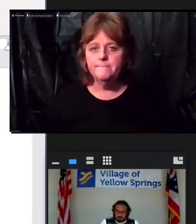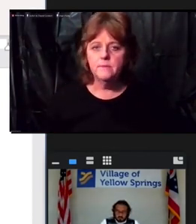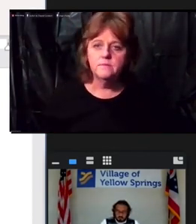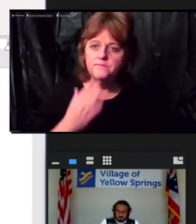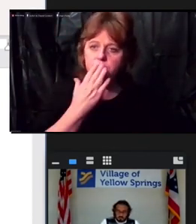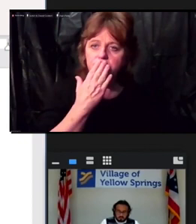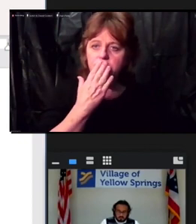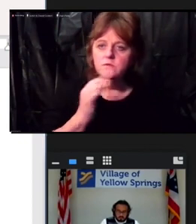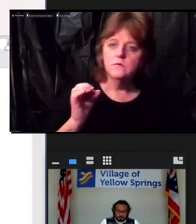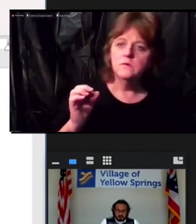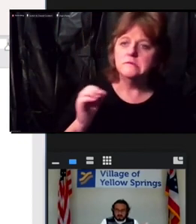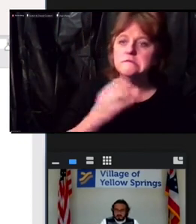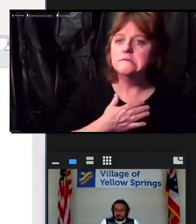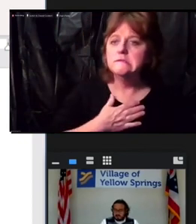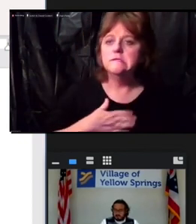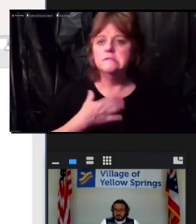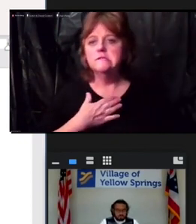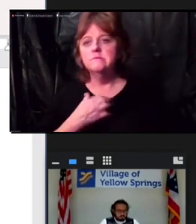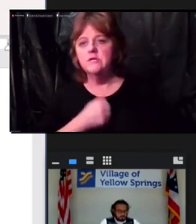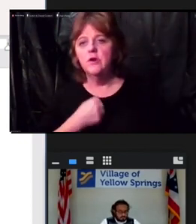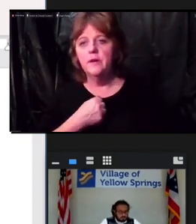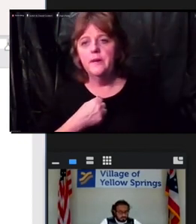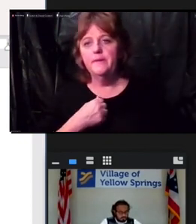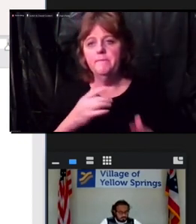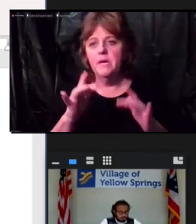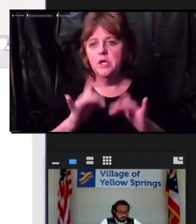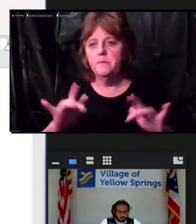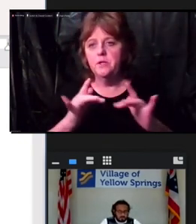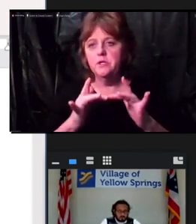Uh-oh, I lost my computer.